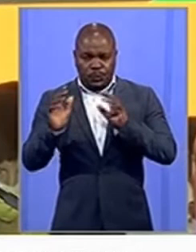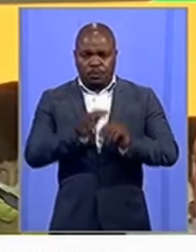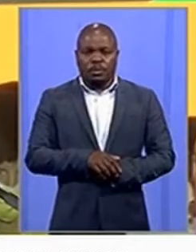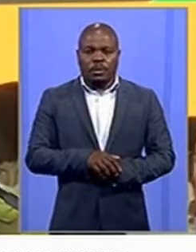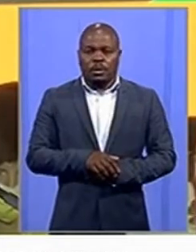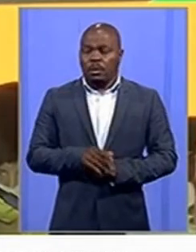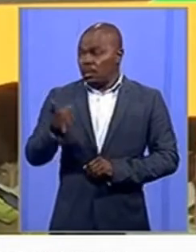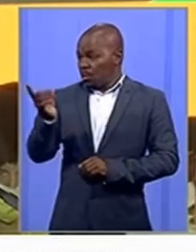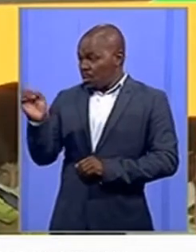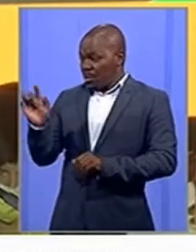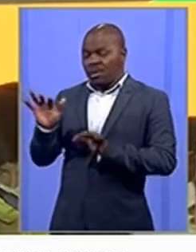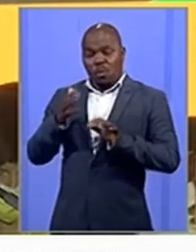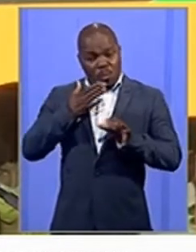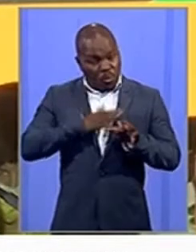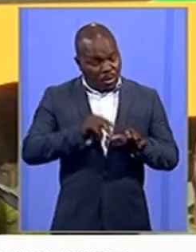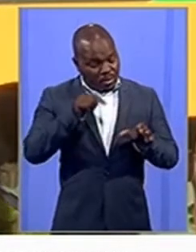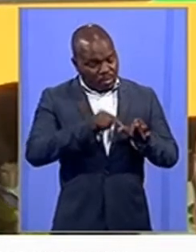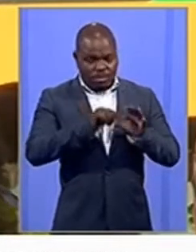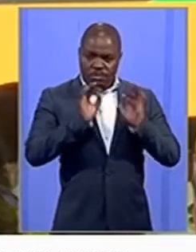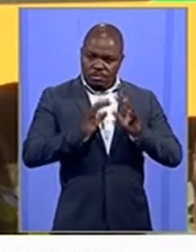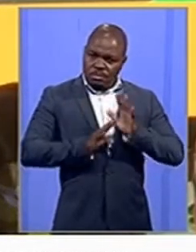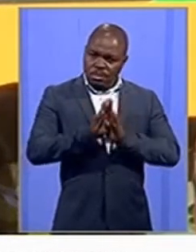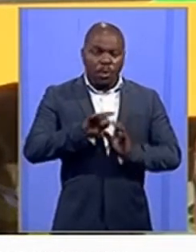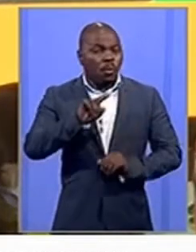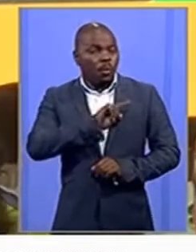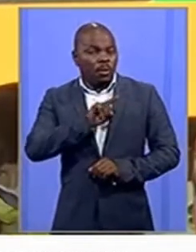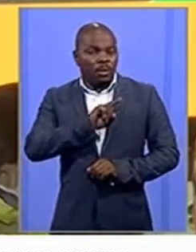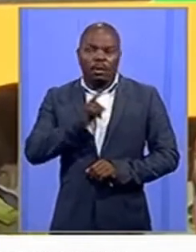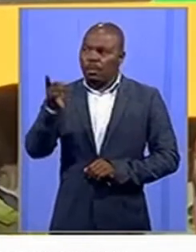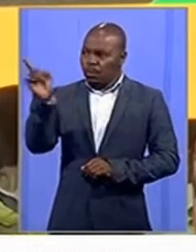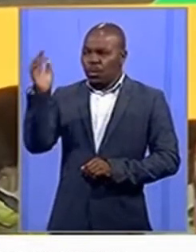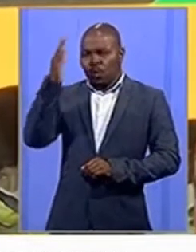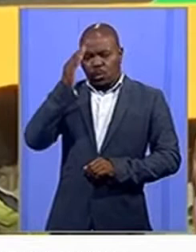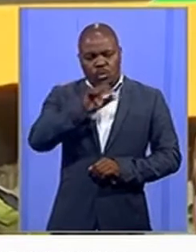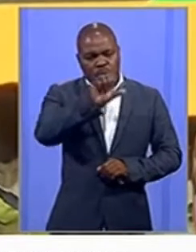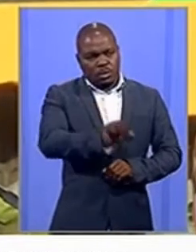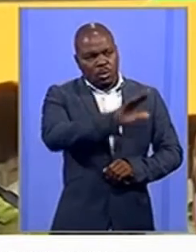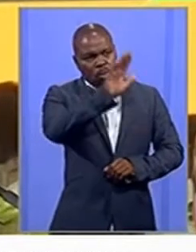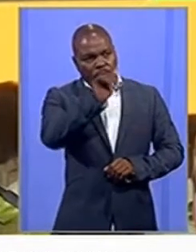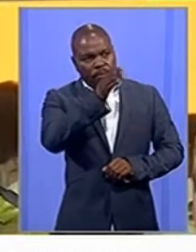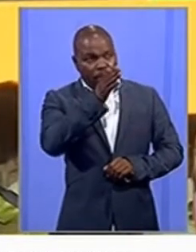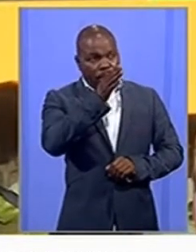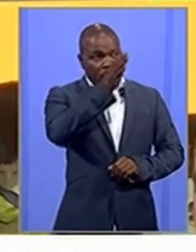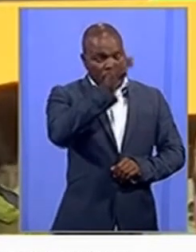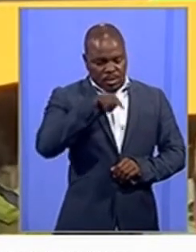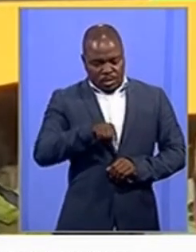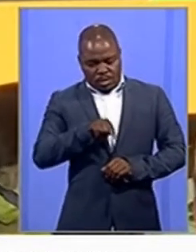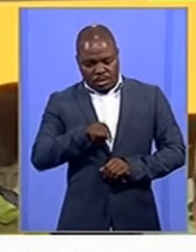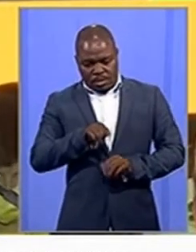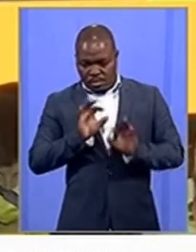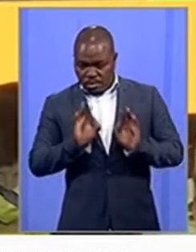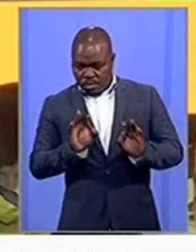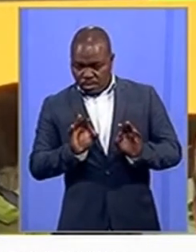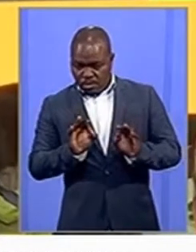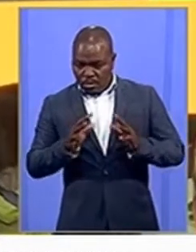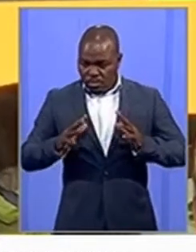They want this because they know that the future of this country is intricately linked with